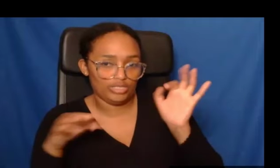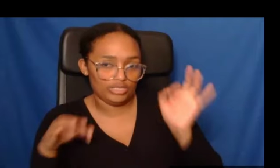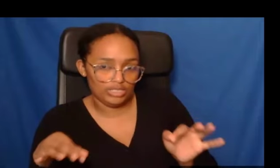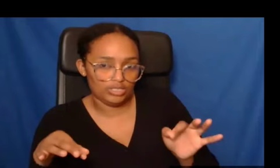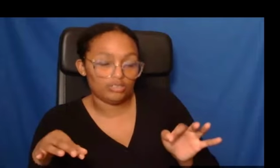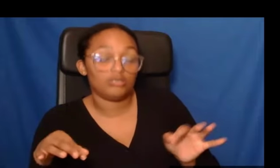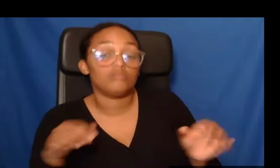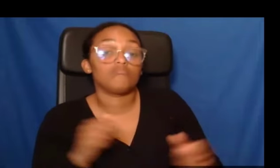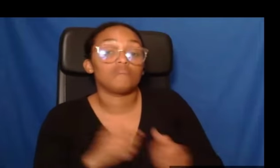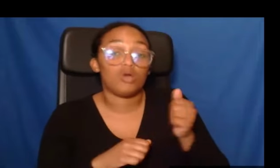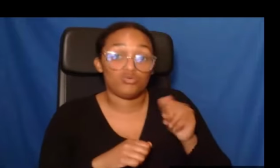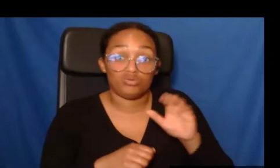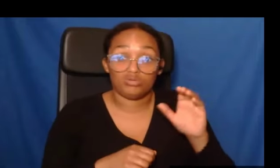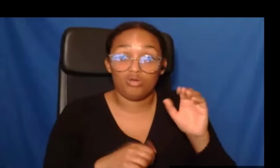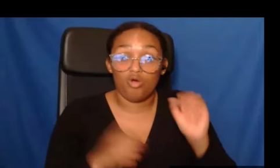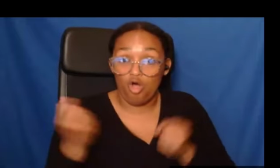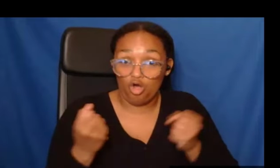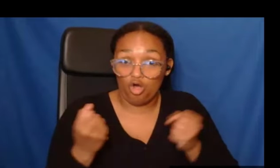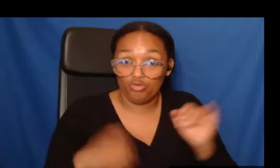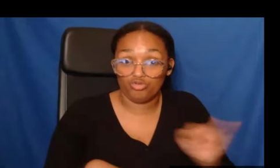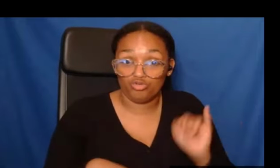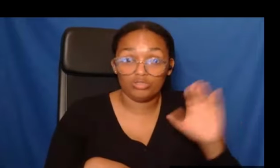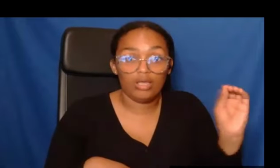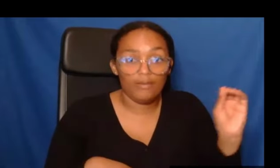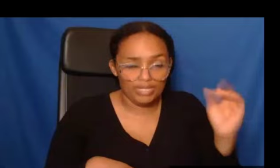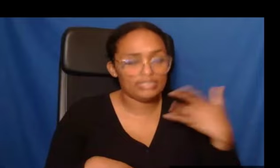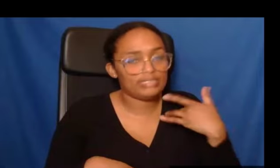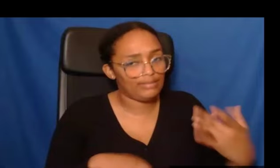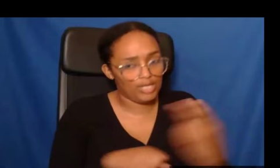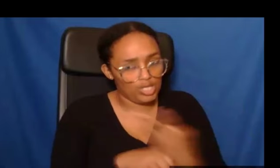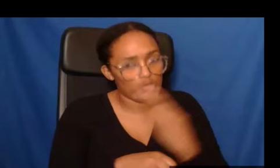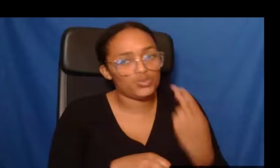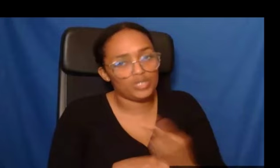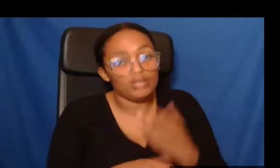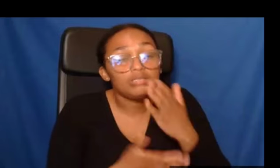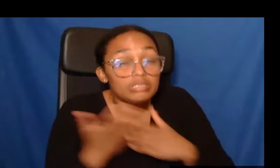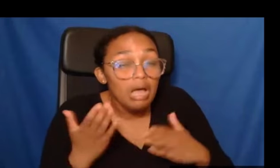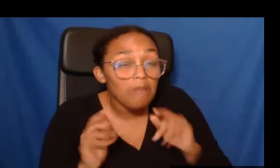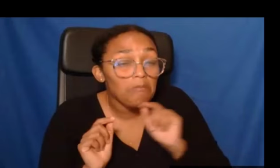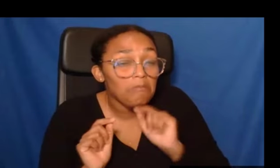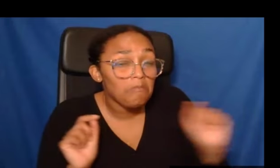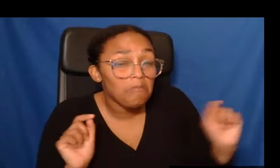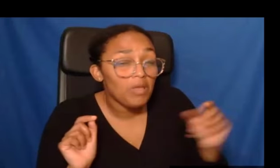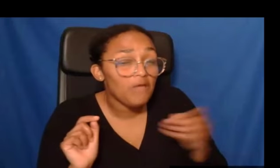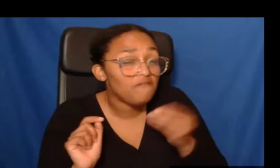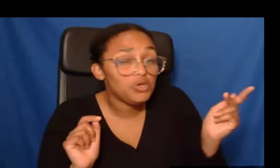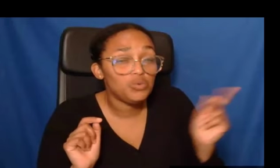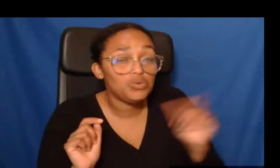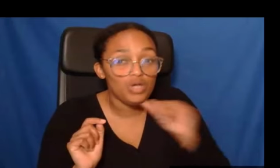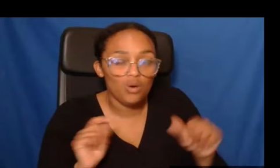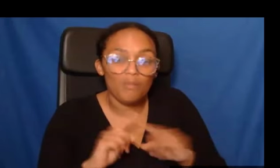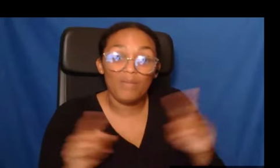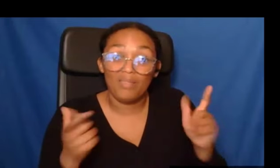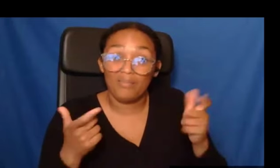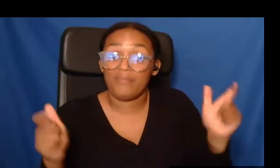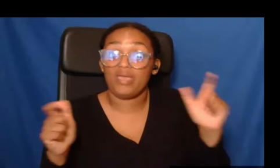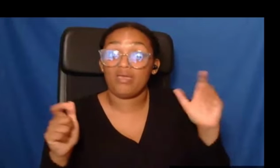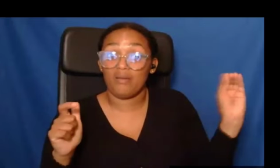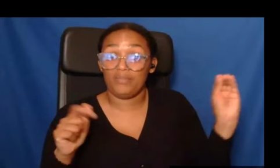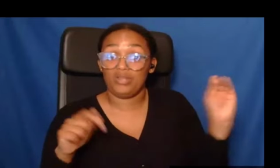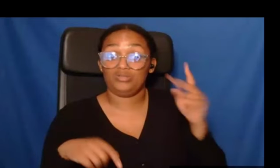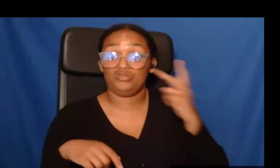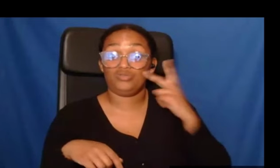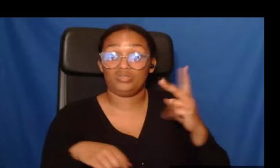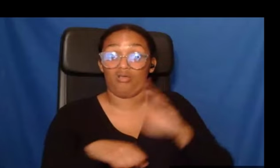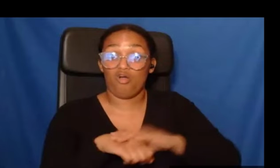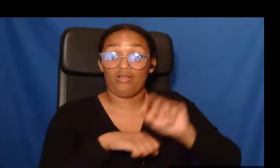it. There are a few that don't, but I can tell you the majority, especially all the big companies that you see advertising on television, pretty